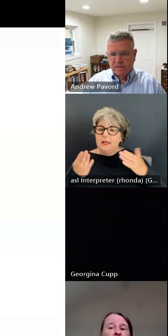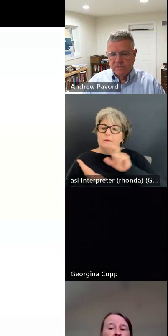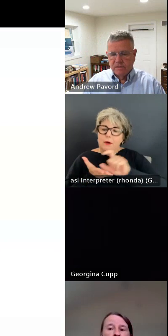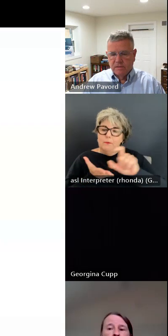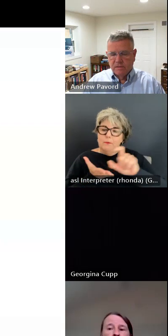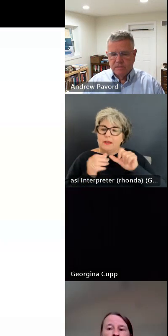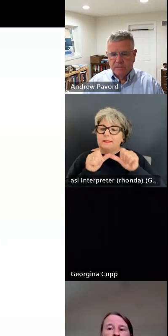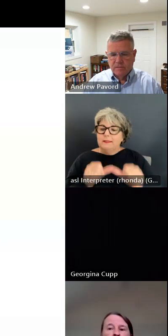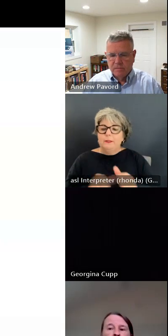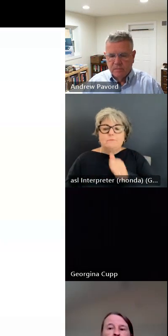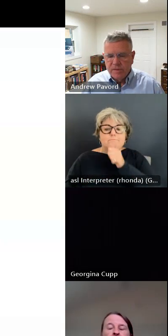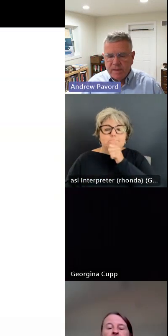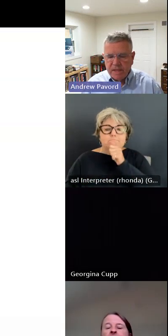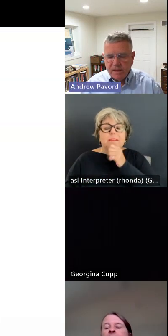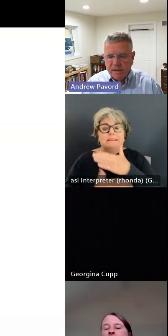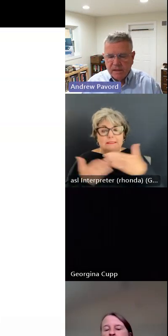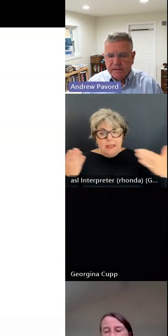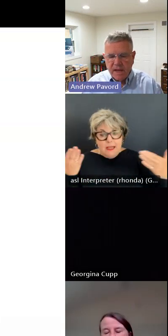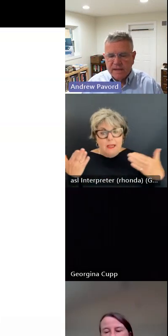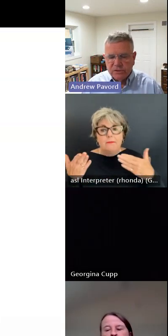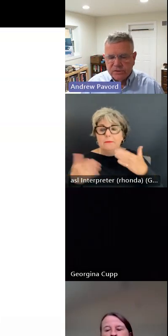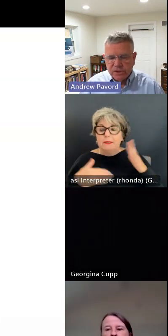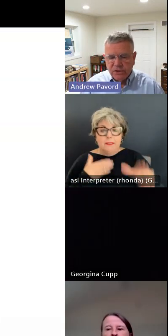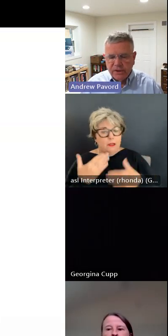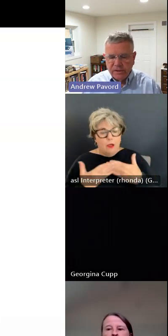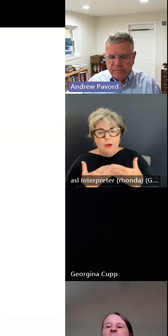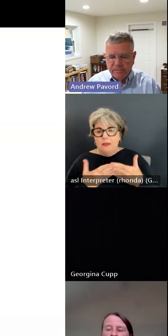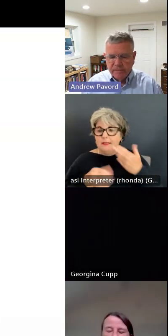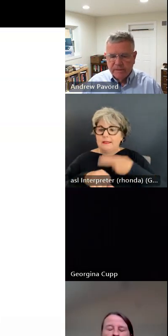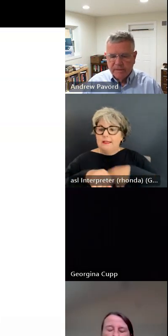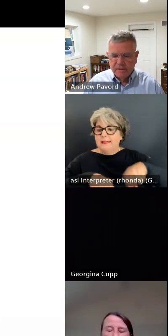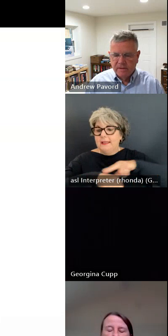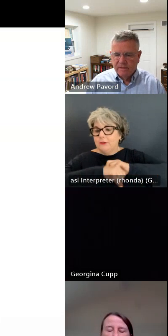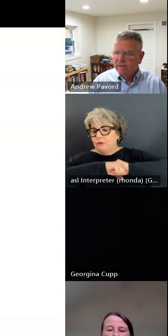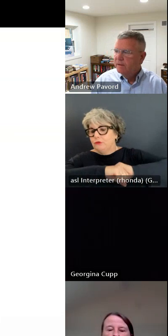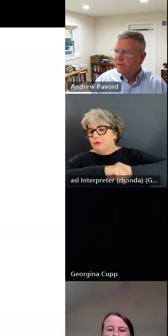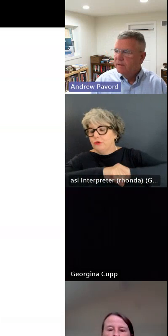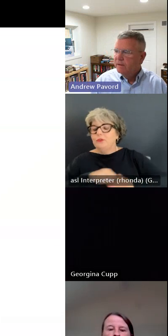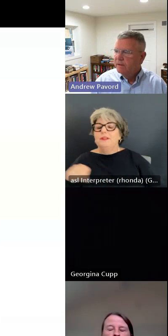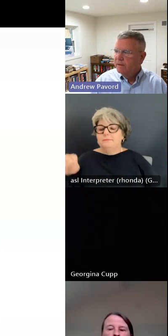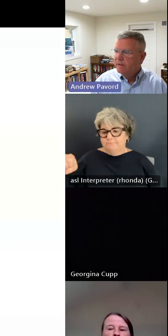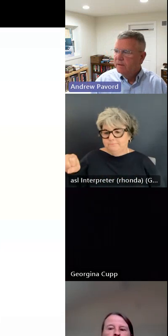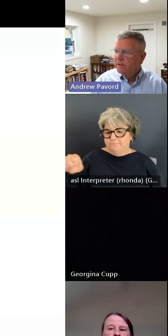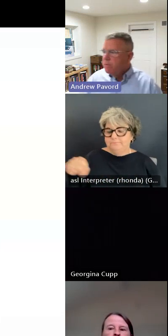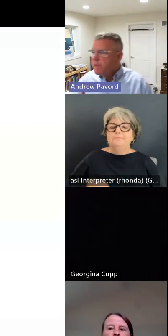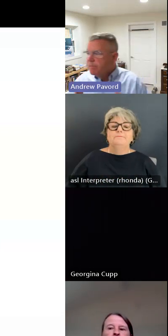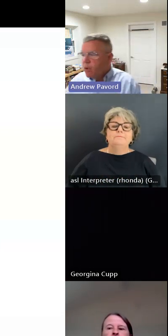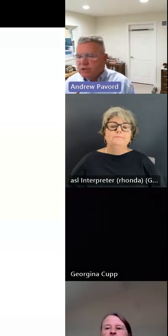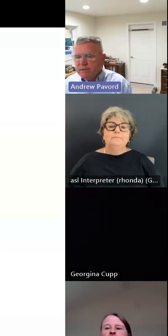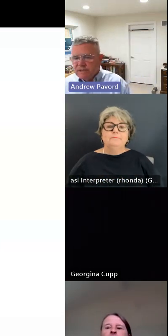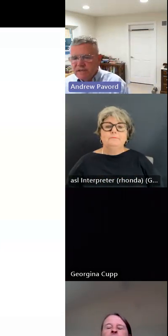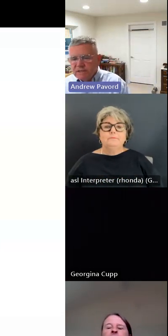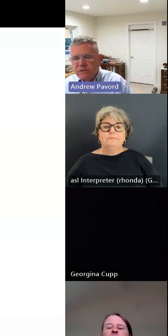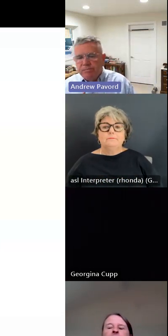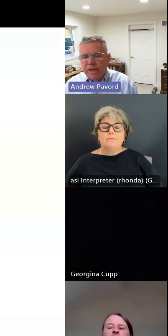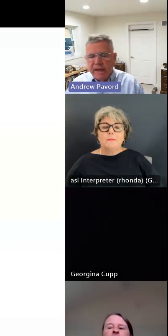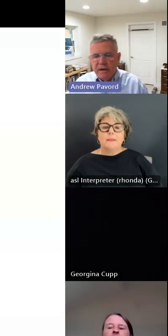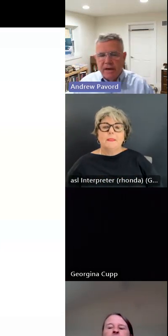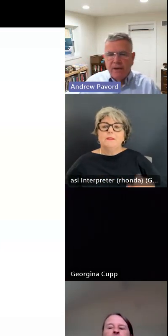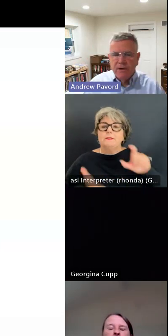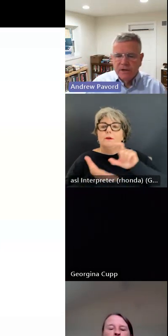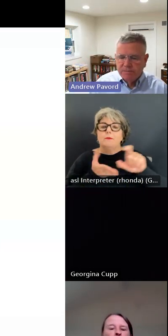continue to be confidential. But would they be like national security? Yes. Yeah. So the apportionment is